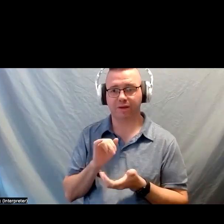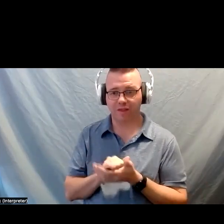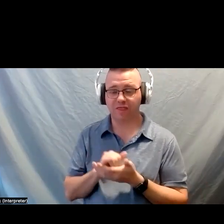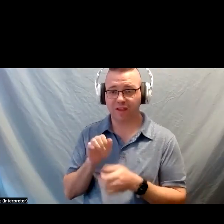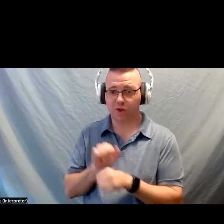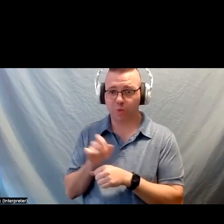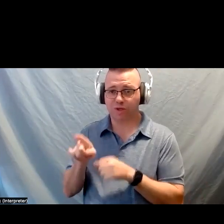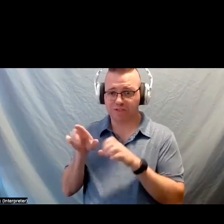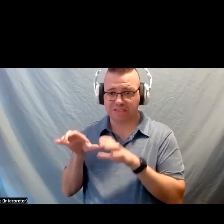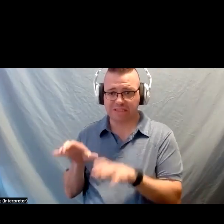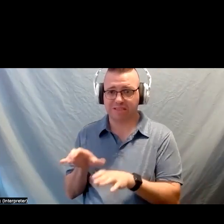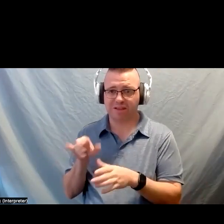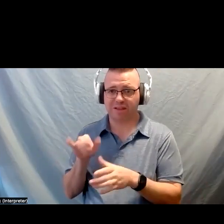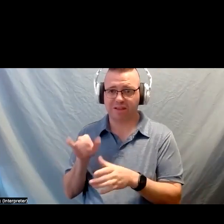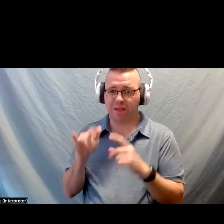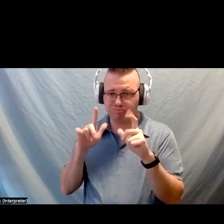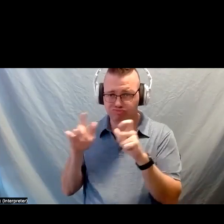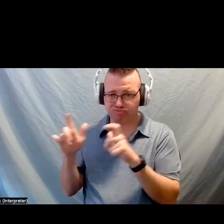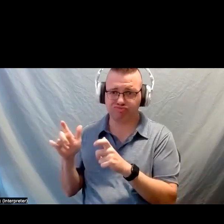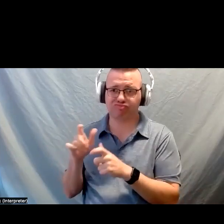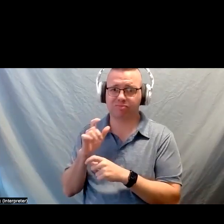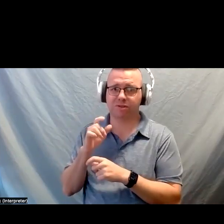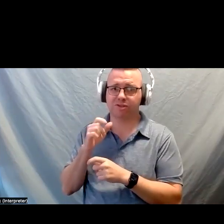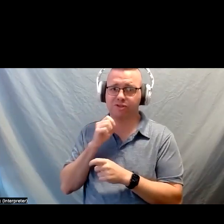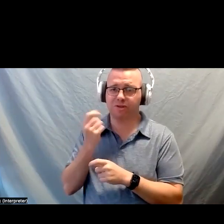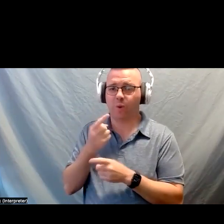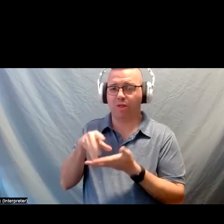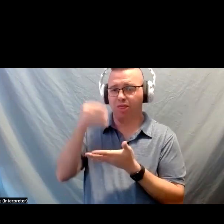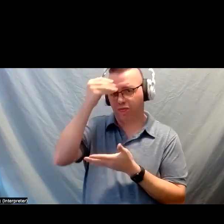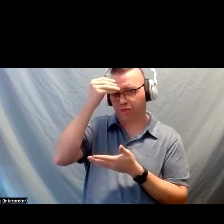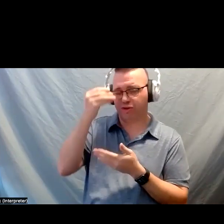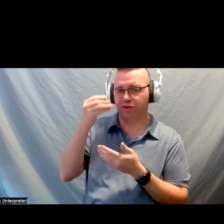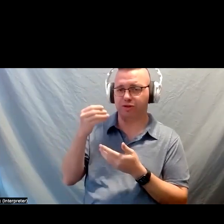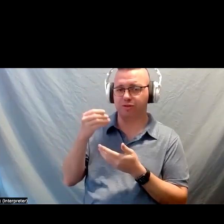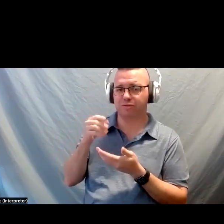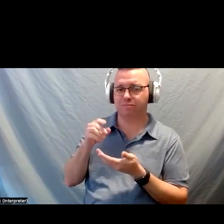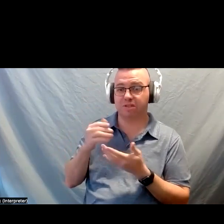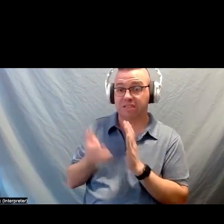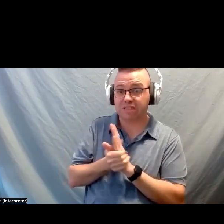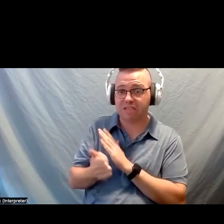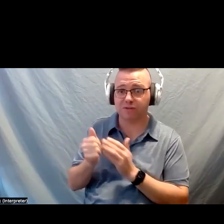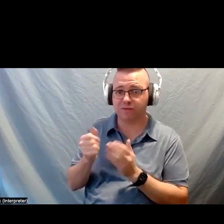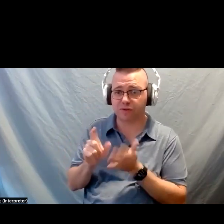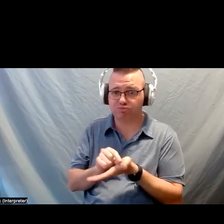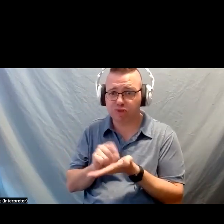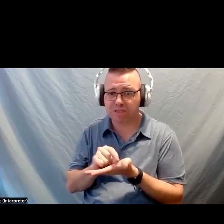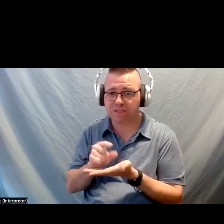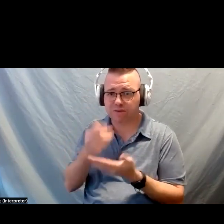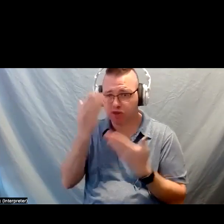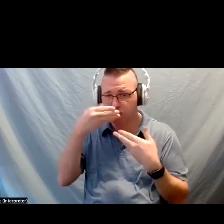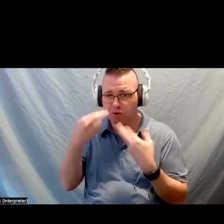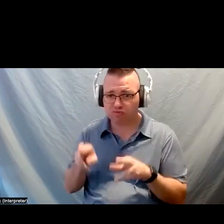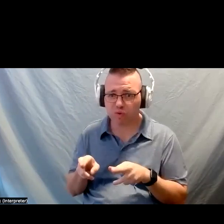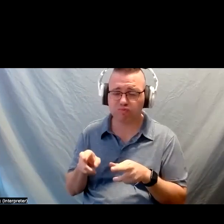Jo did. And she learnt not only the skills of darkroom printing and of working a camera,